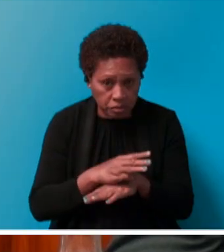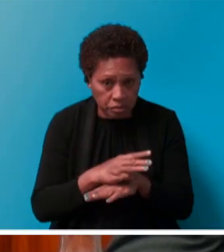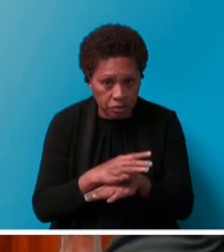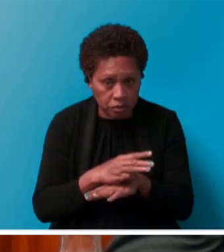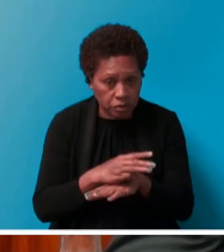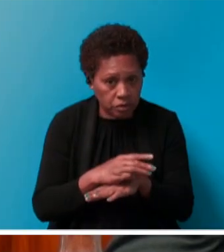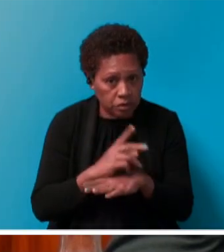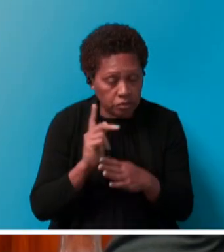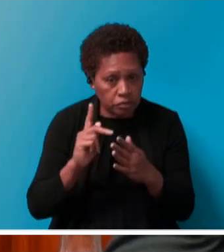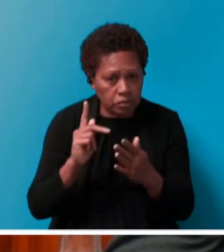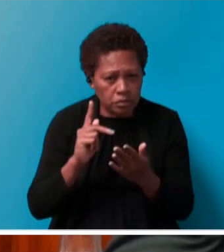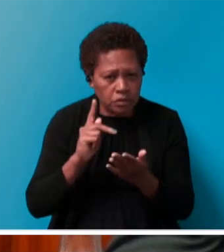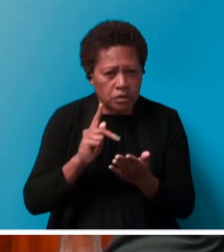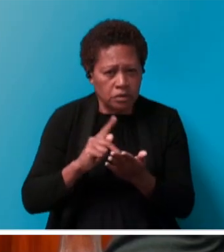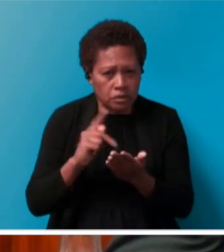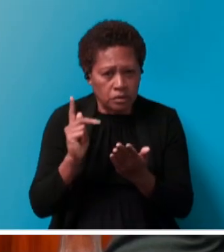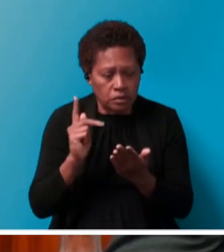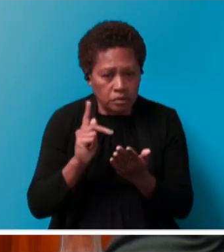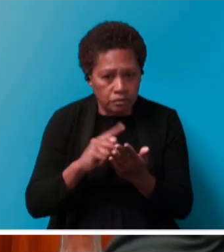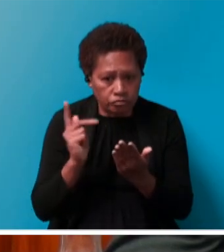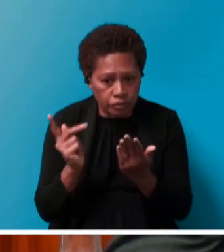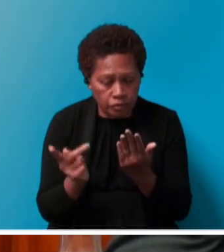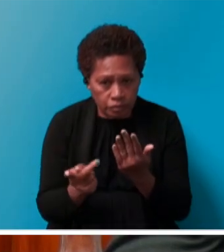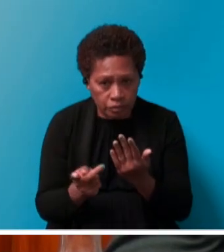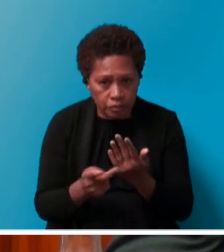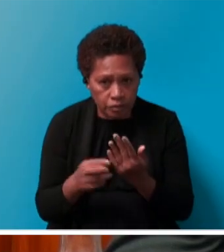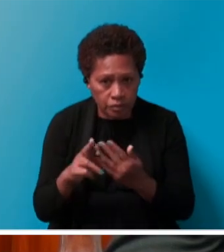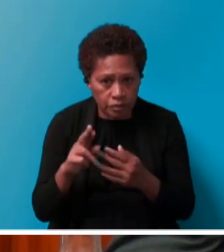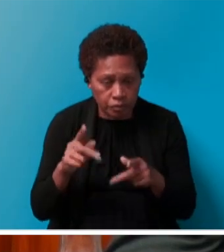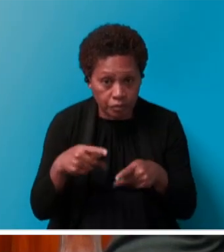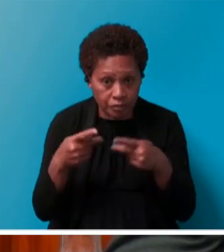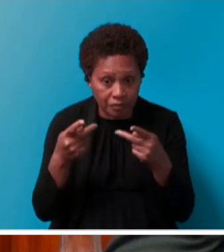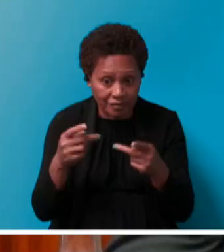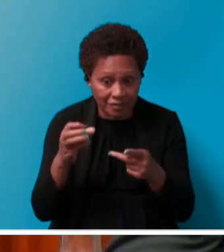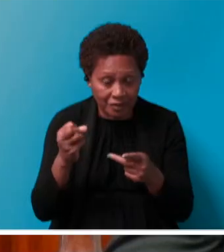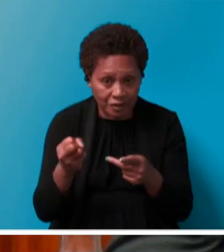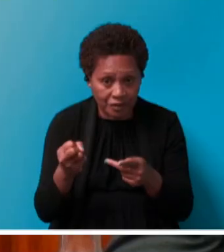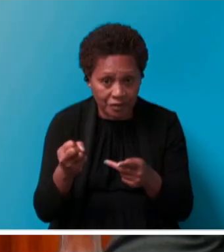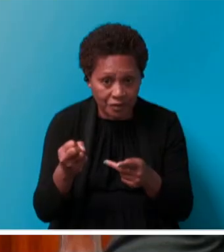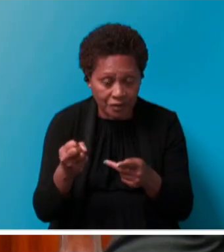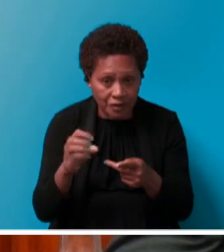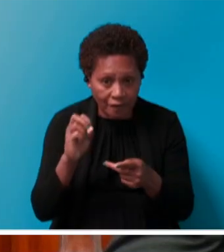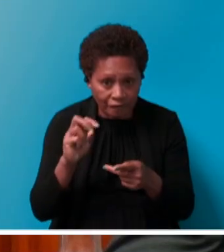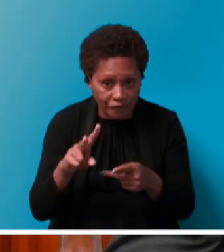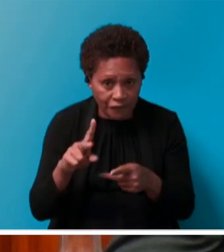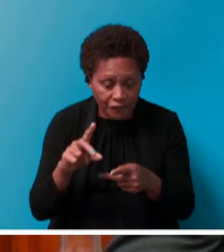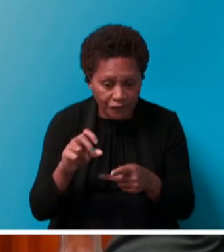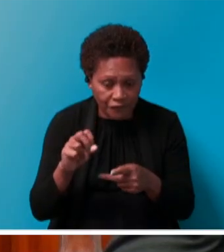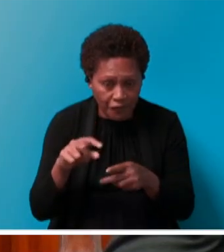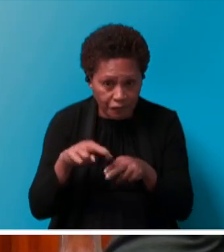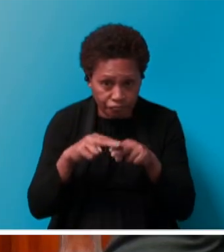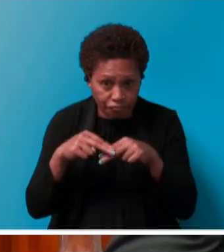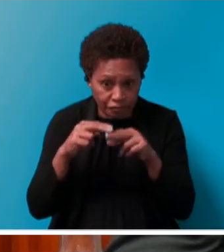for the modernization and strategic repositioning of the Fiji Intellectual Property Office. This will include the